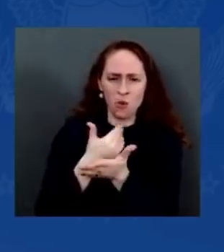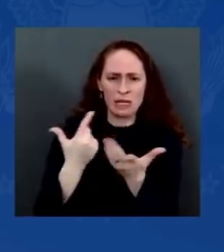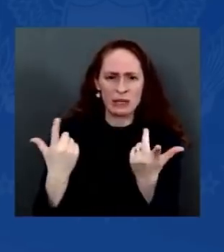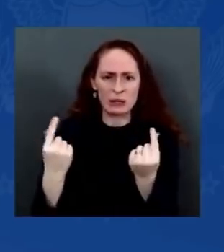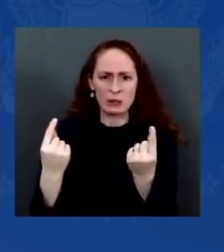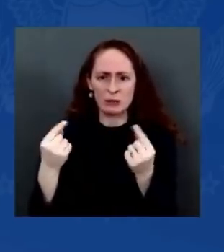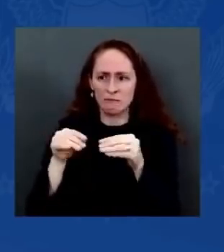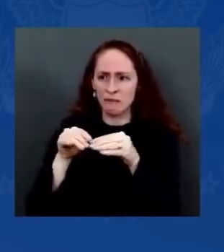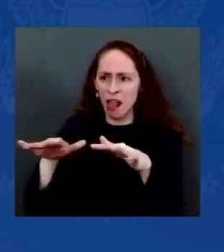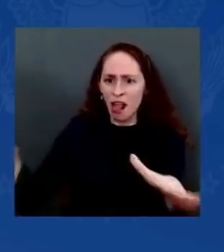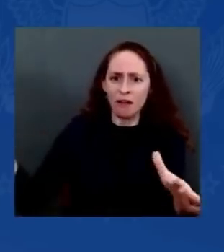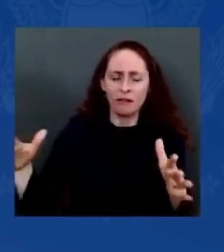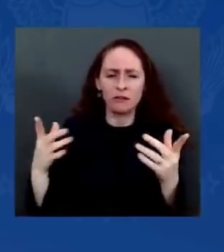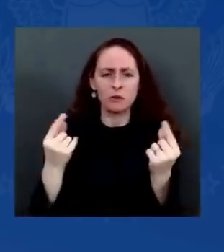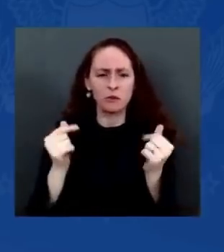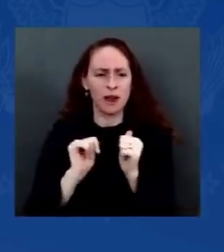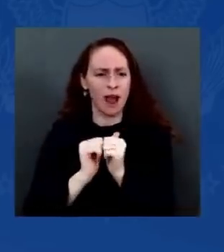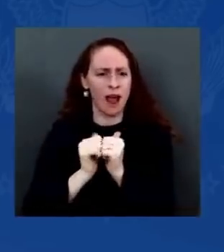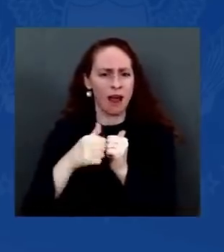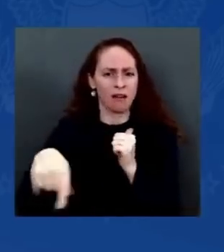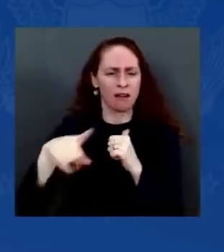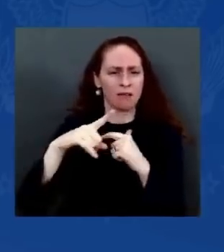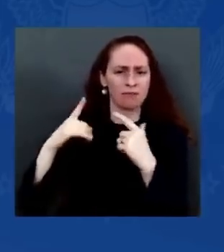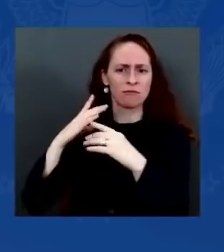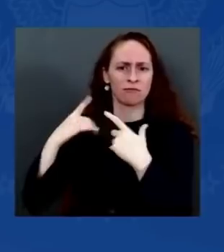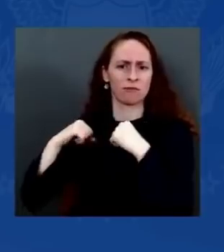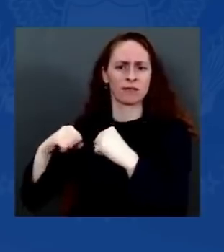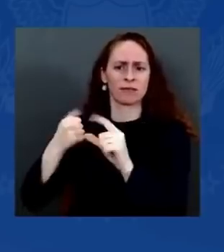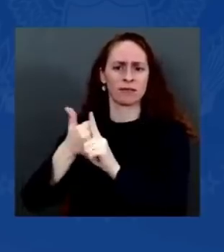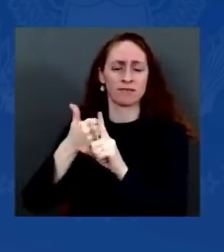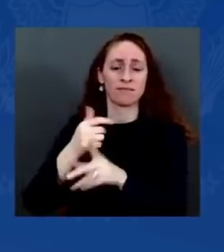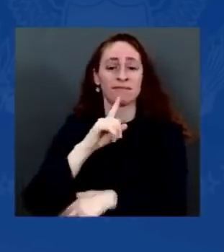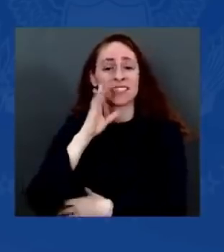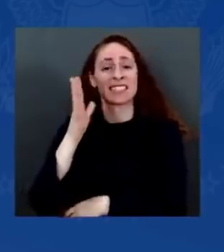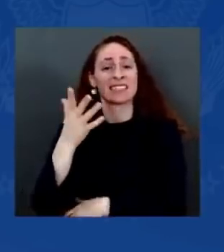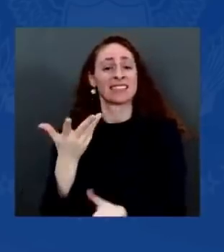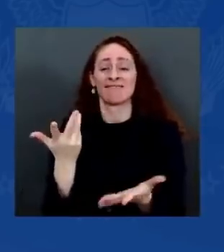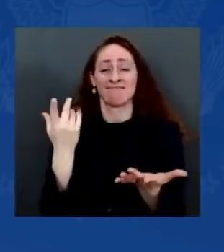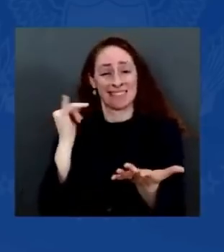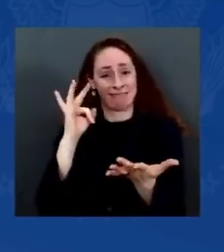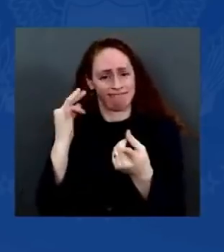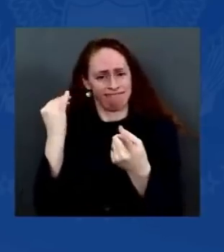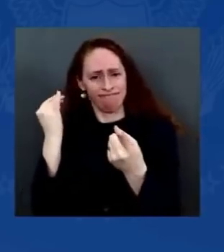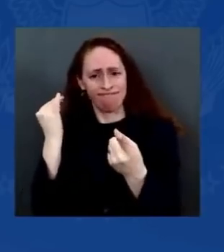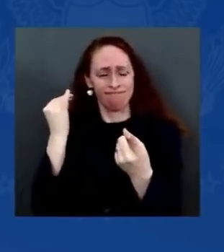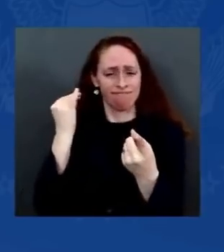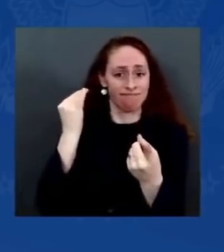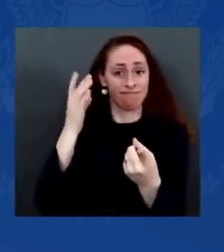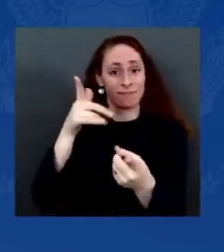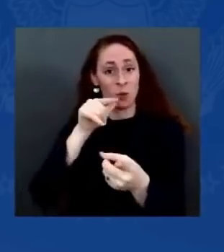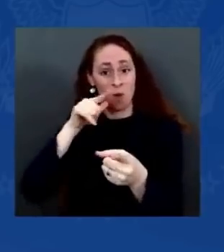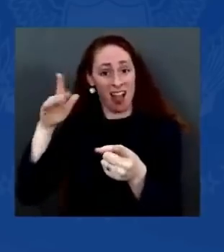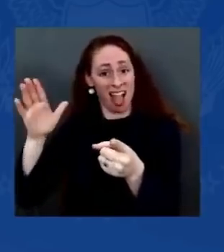you're not fully vaccinated, you have good reason to be concerned. You're at a high risk of getting sick. And if you